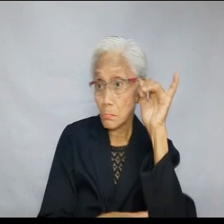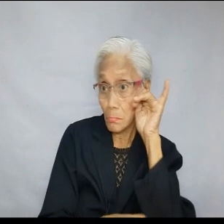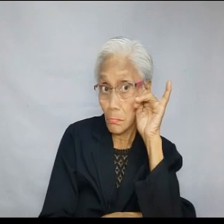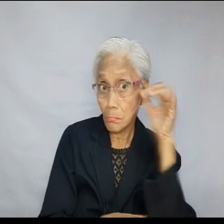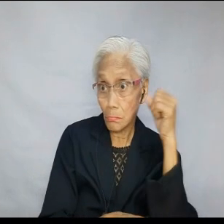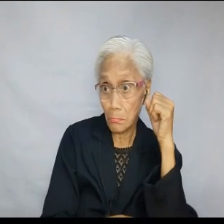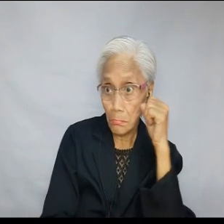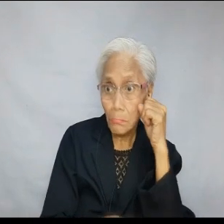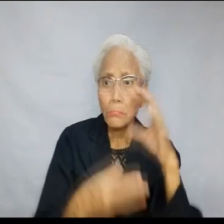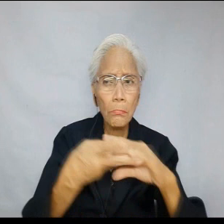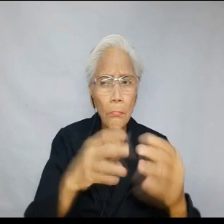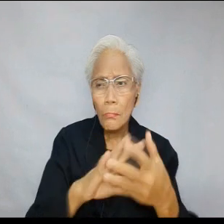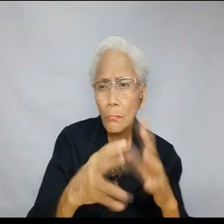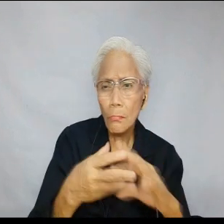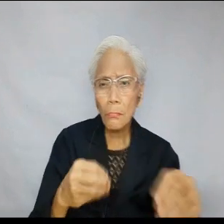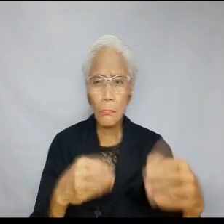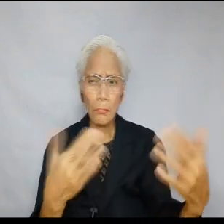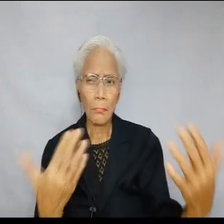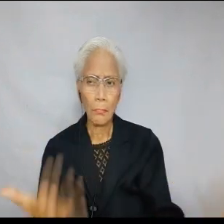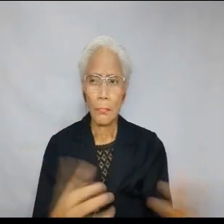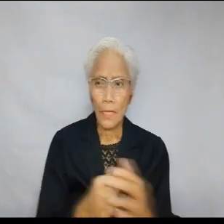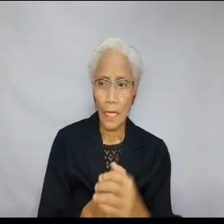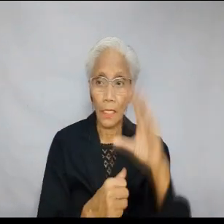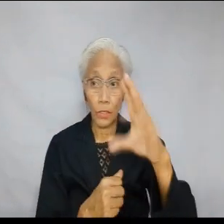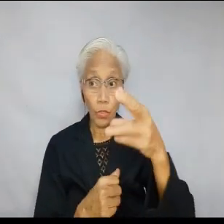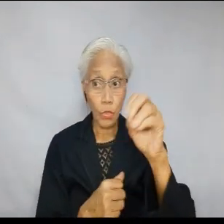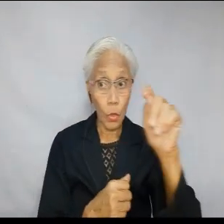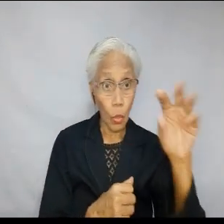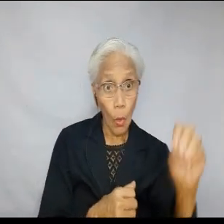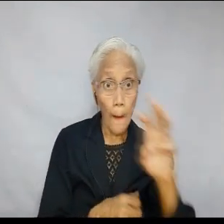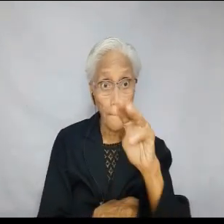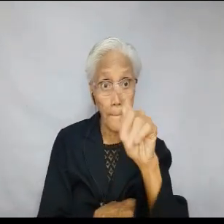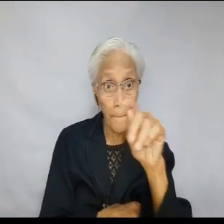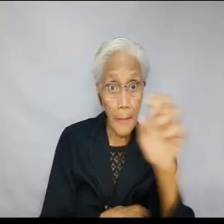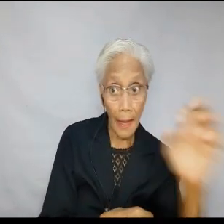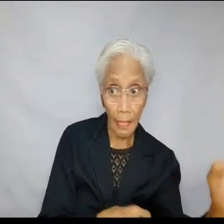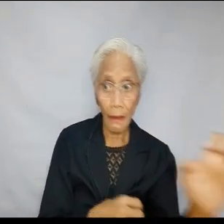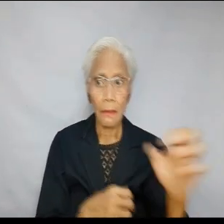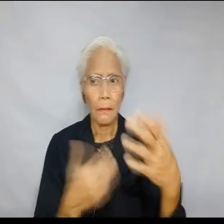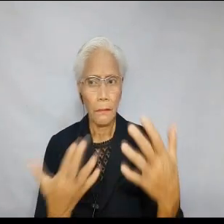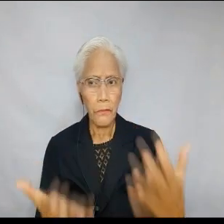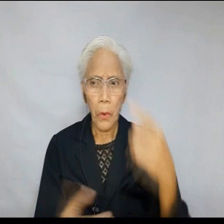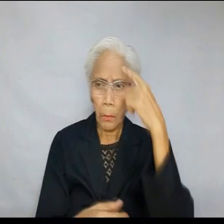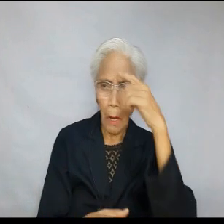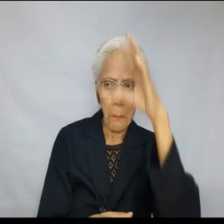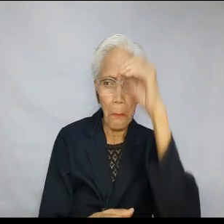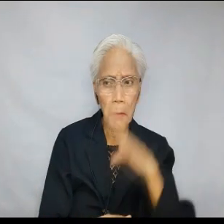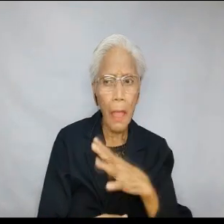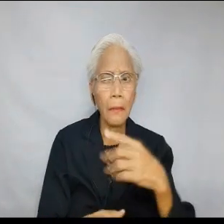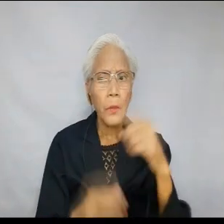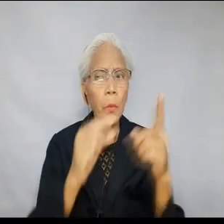Let me end with the story of Yukio Shige. He is known as the Choto Mate, the wait a